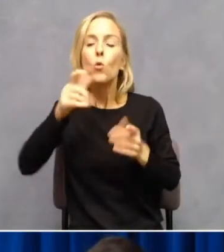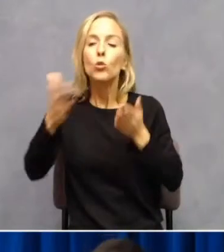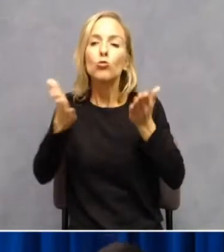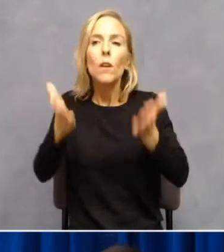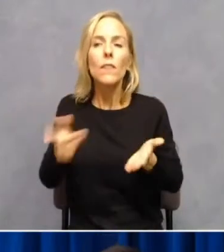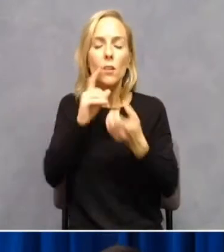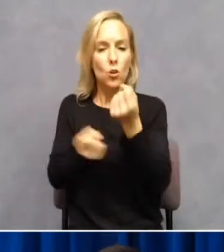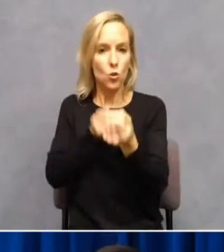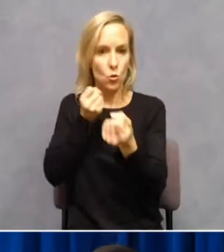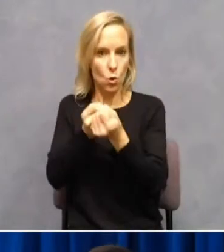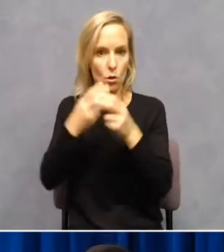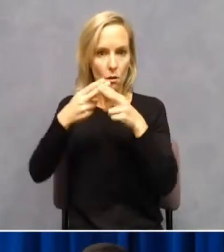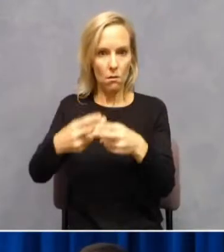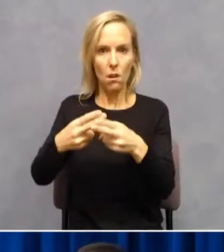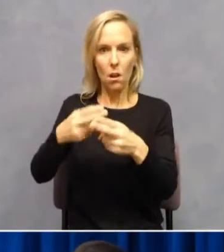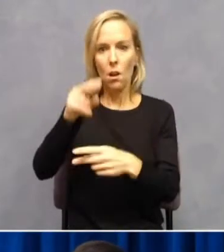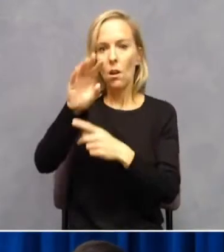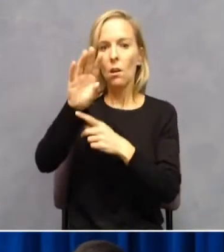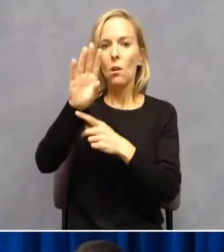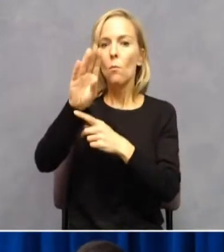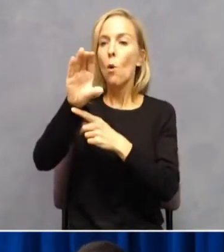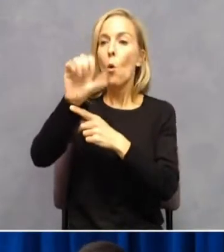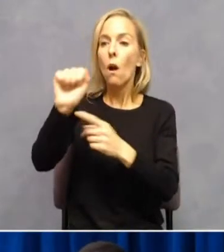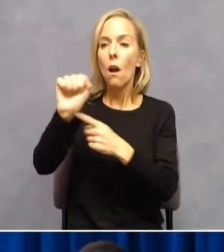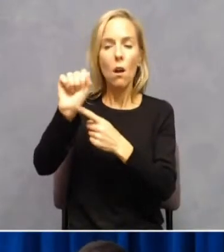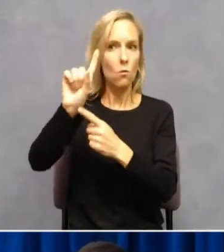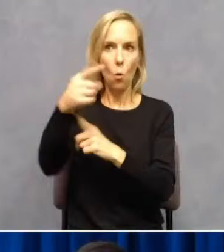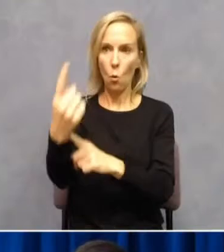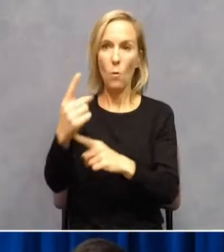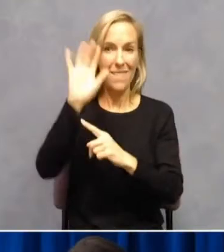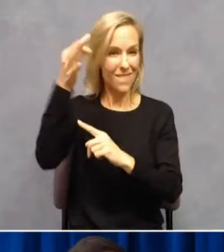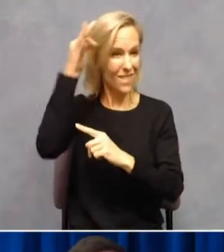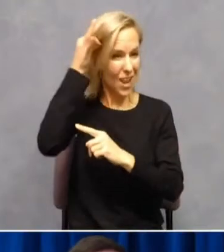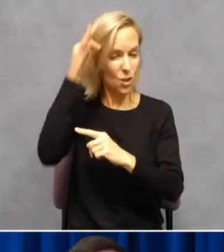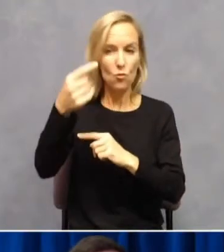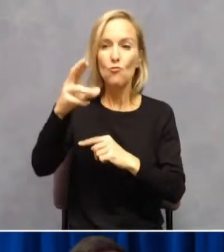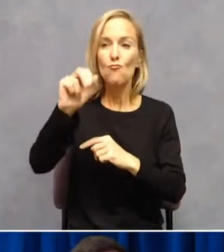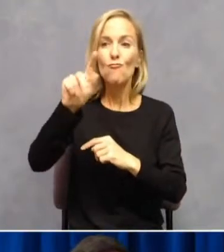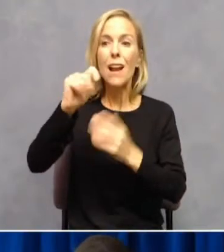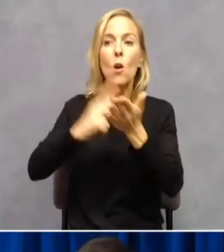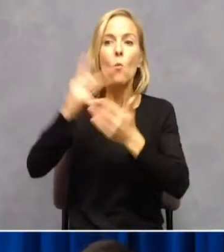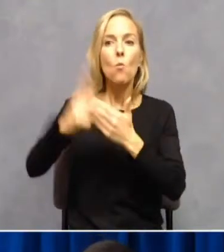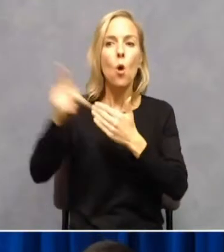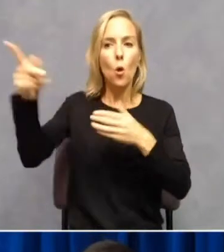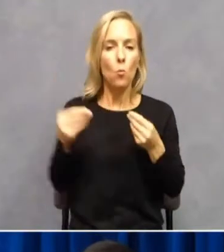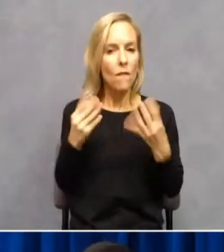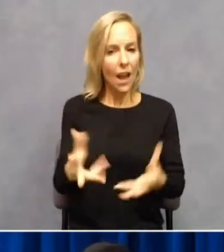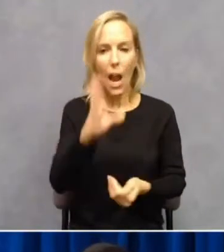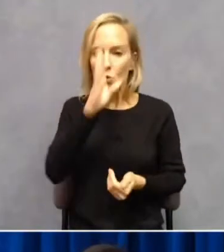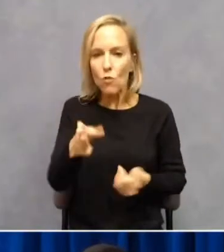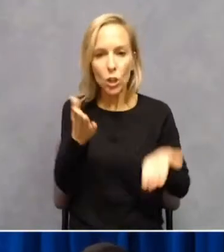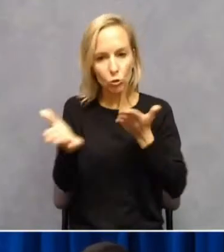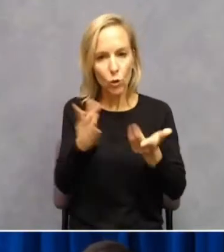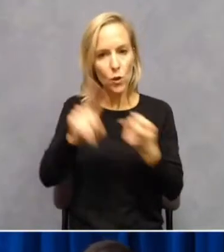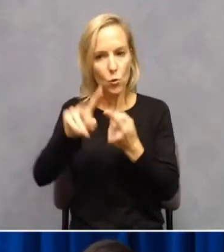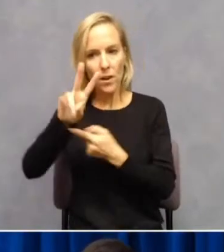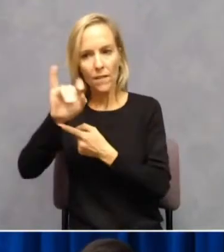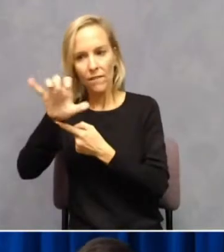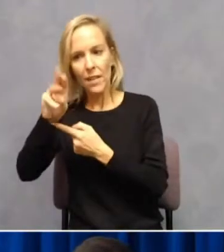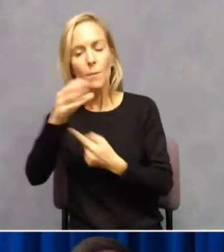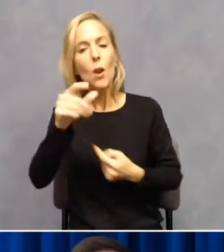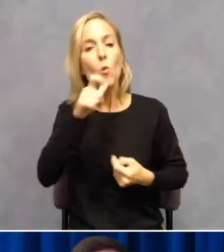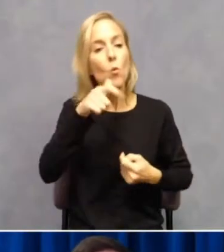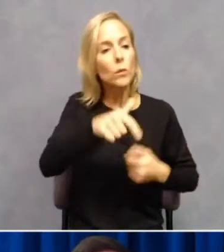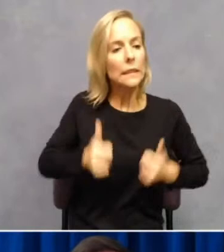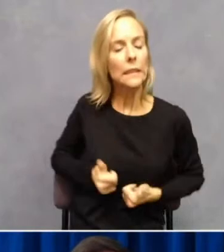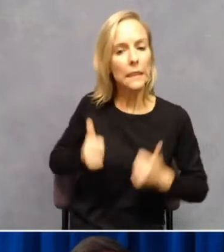VOCA. VOCA is the only federal grant program supporting direct services to victims and survivors of all types of crimes as